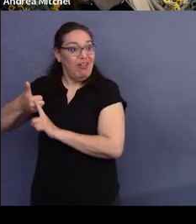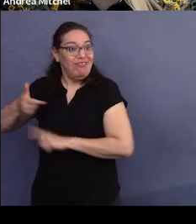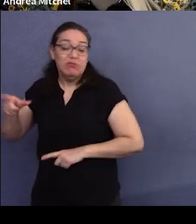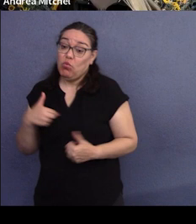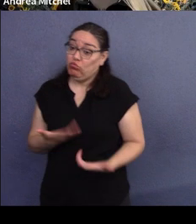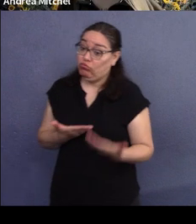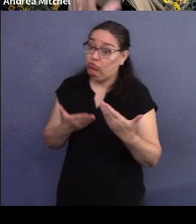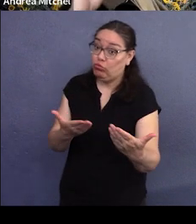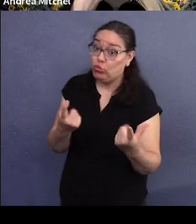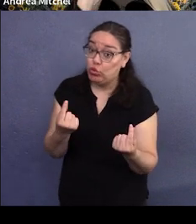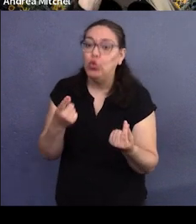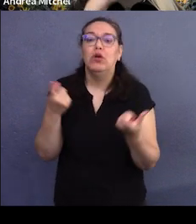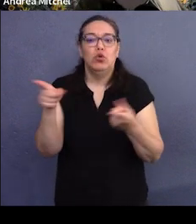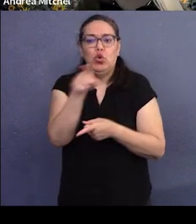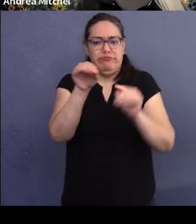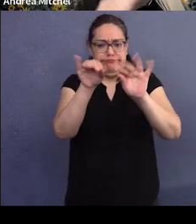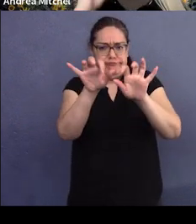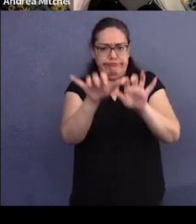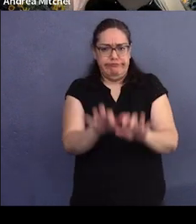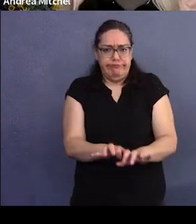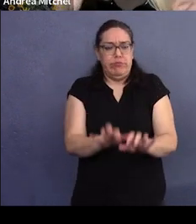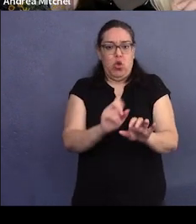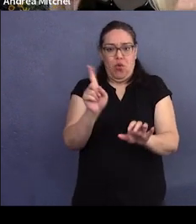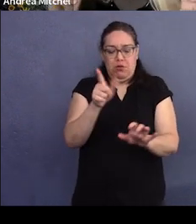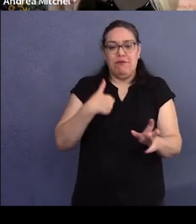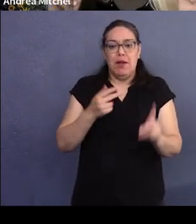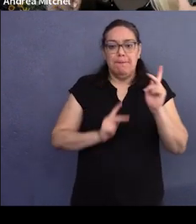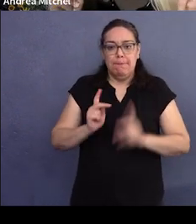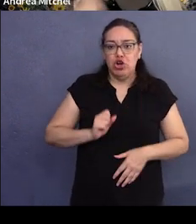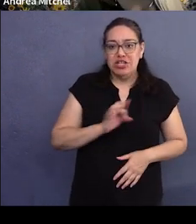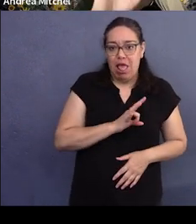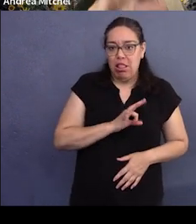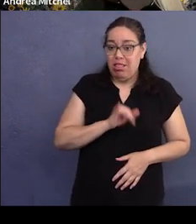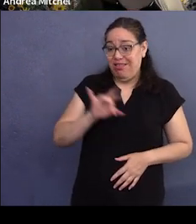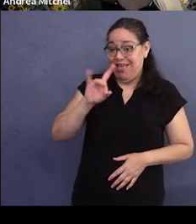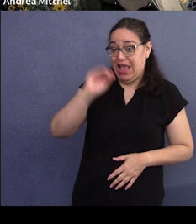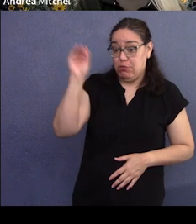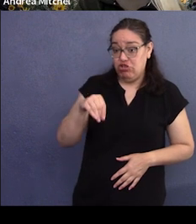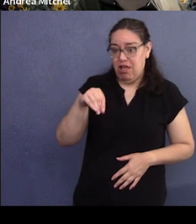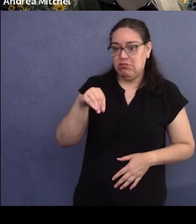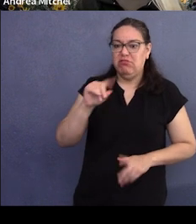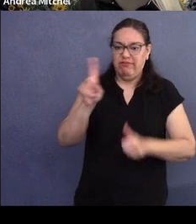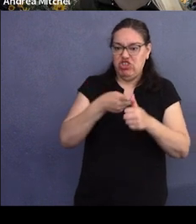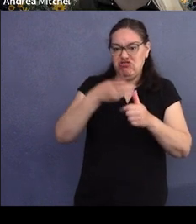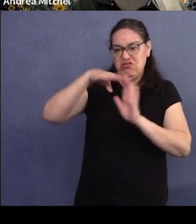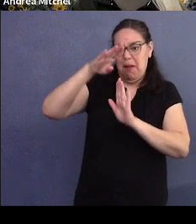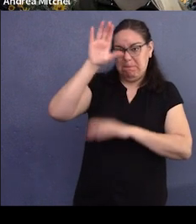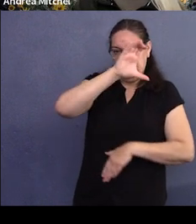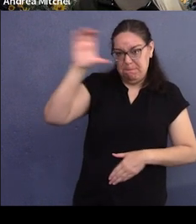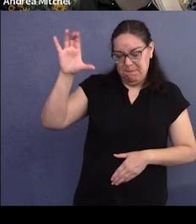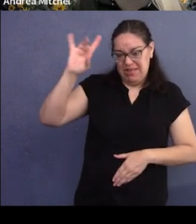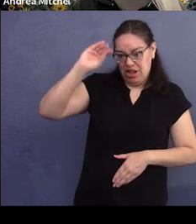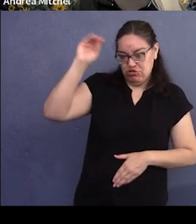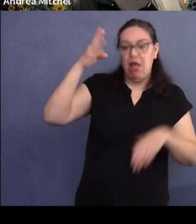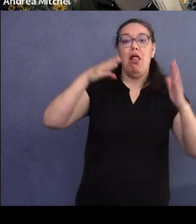I were you, put it in where you'd have the personnel, the 80% category up at the top. Then you'd have